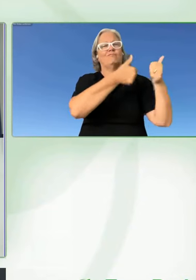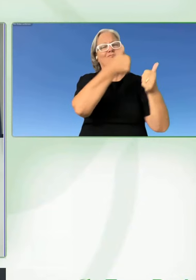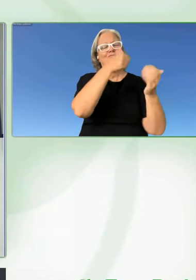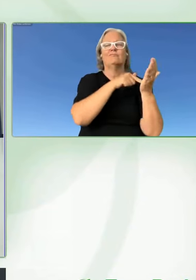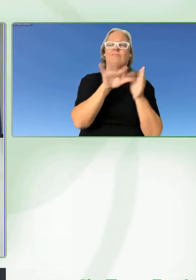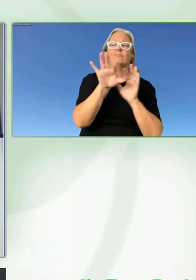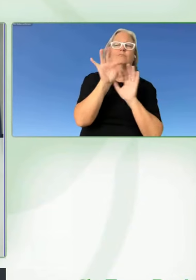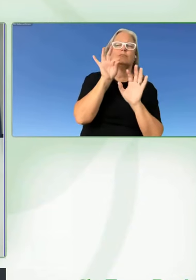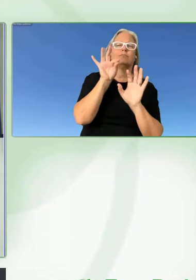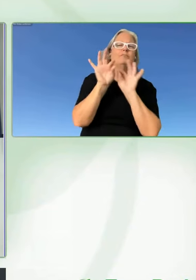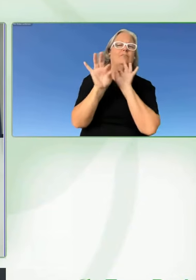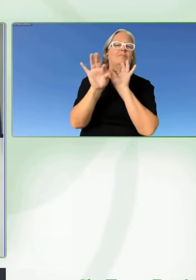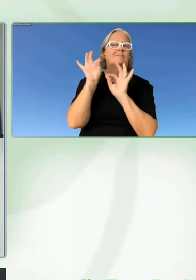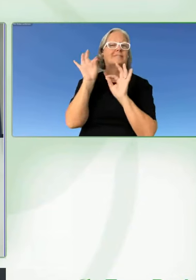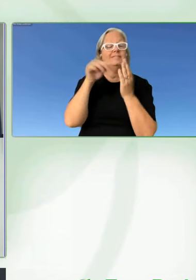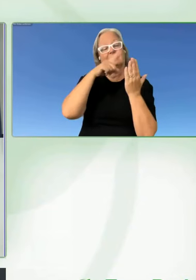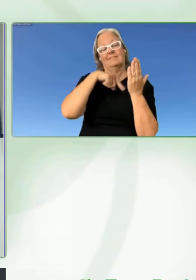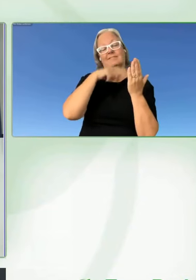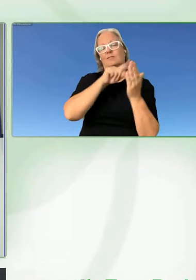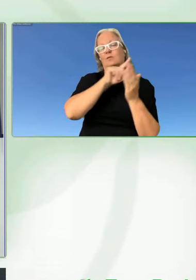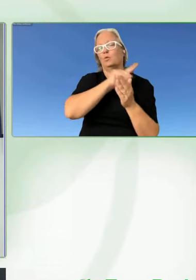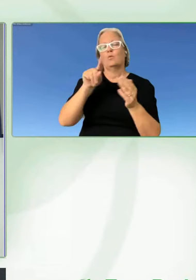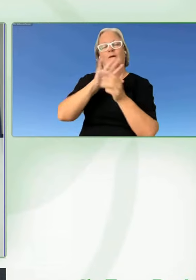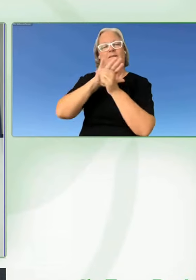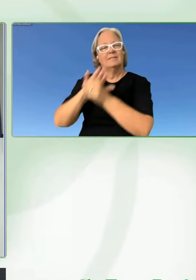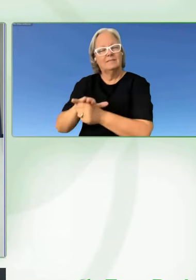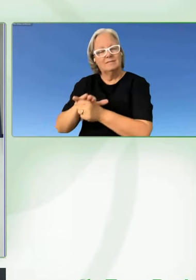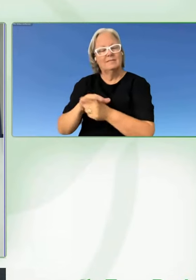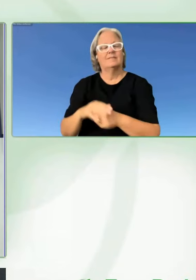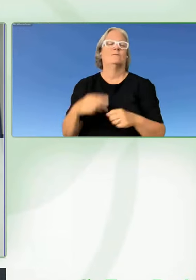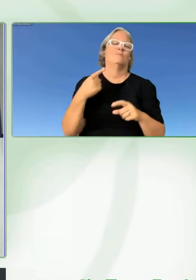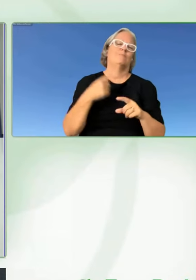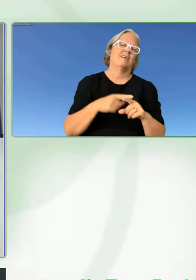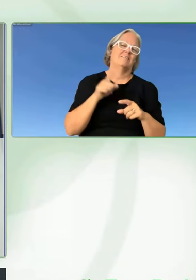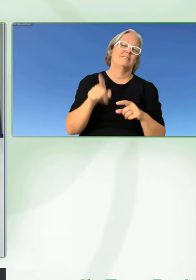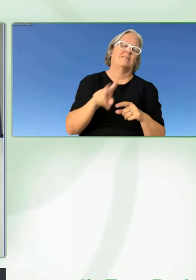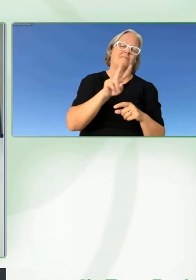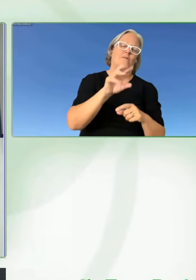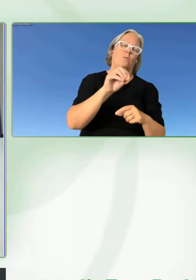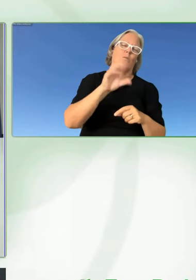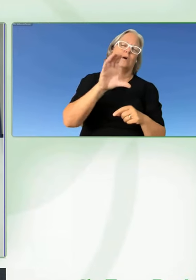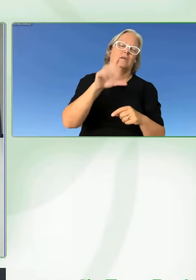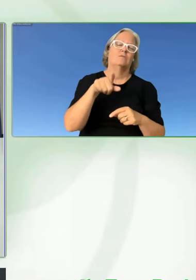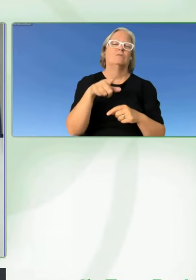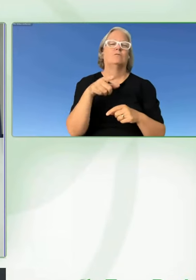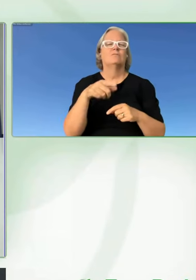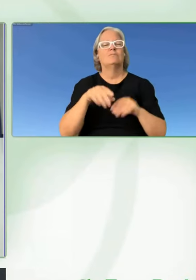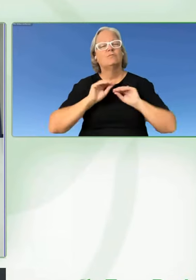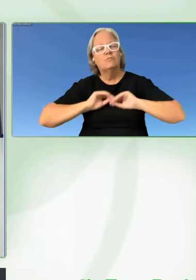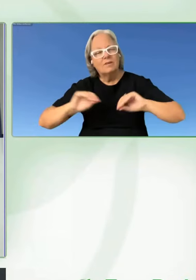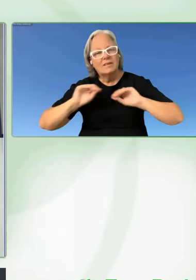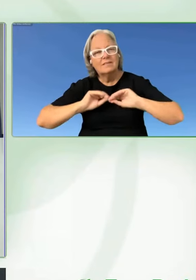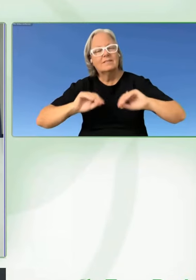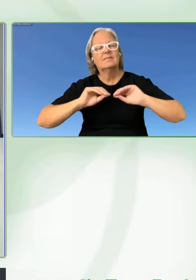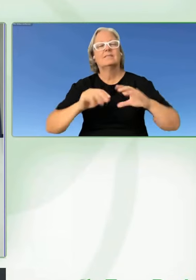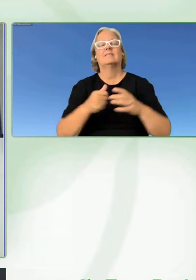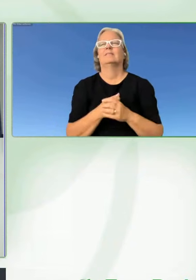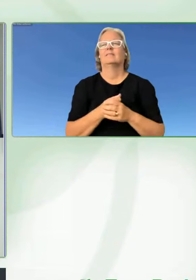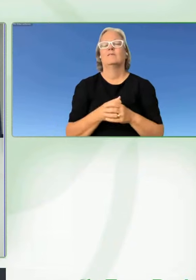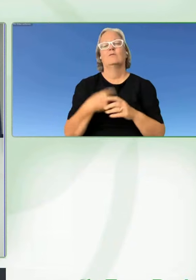access to vocational guidance and training, employment, and also addresses the working conditions,